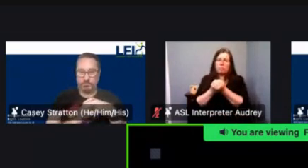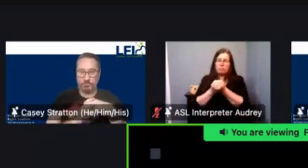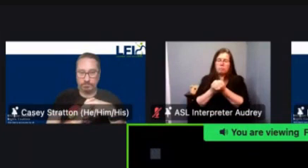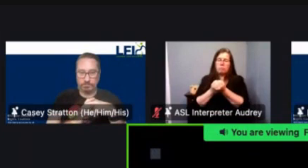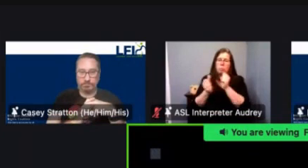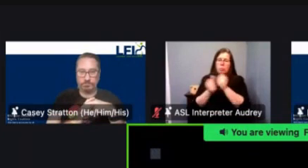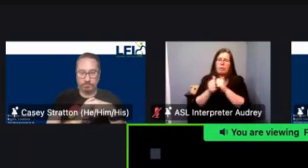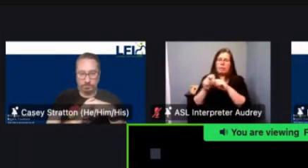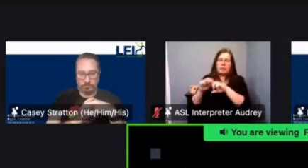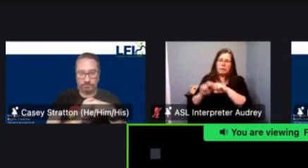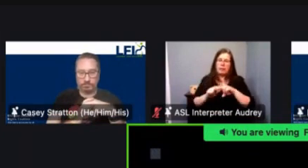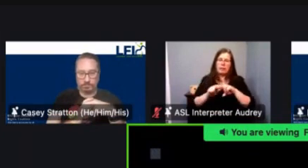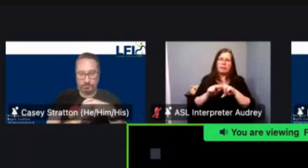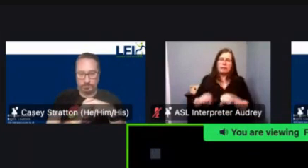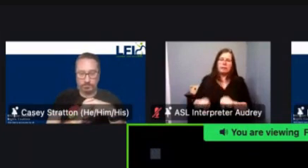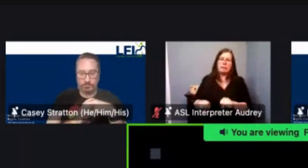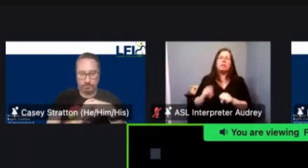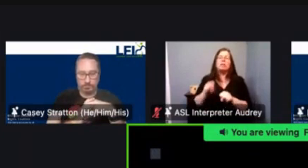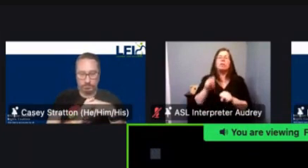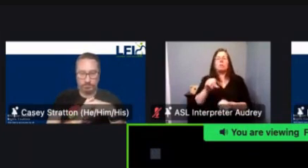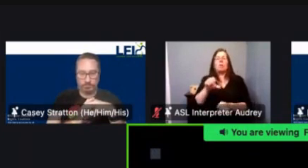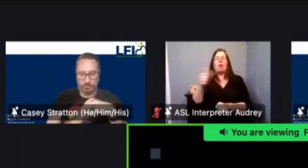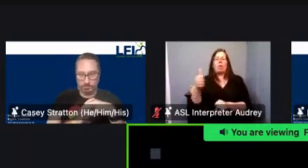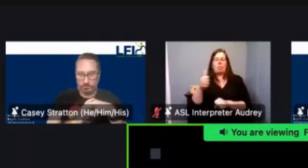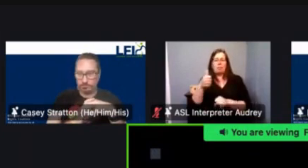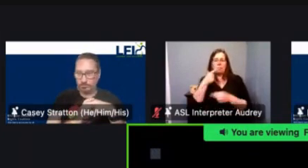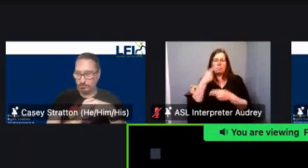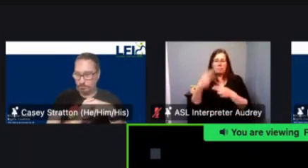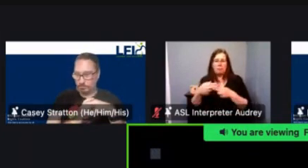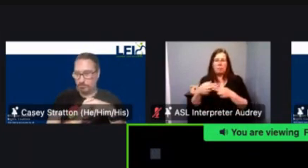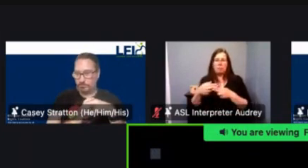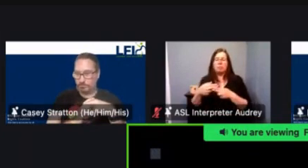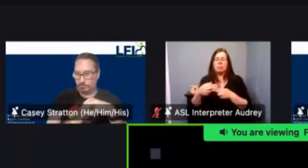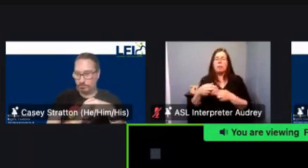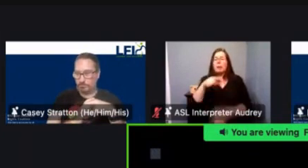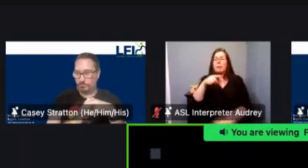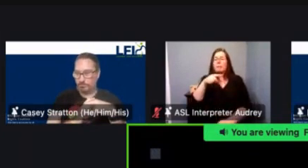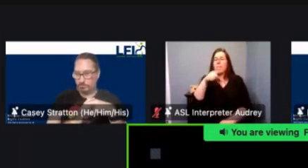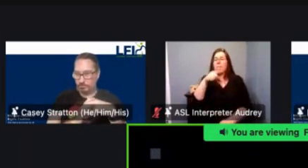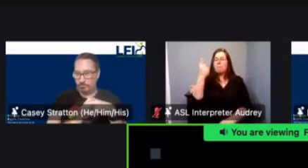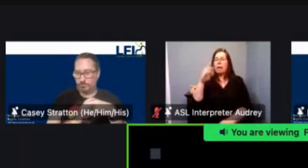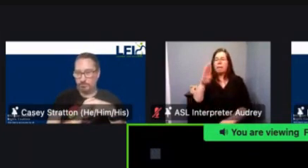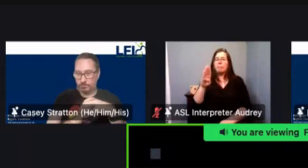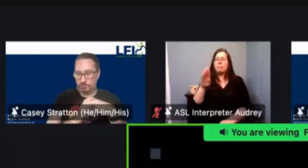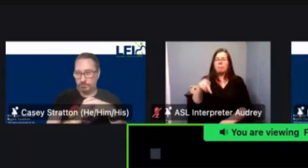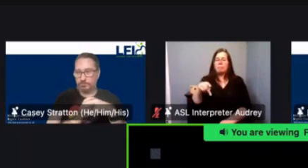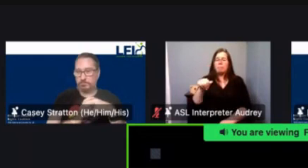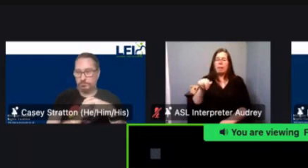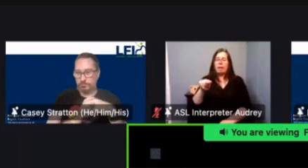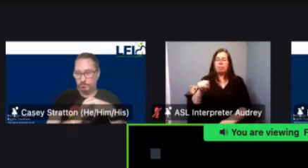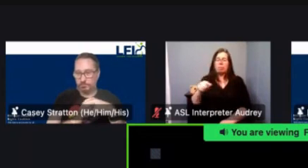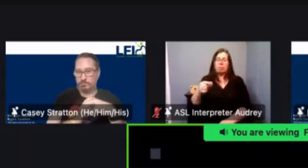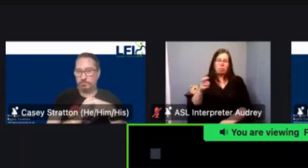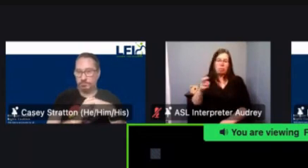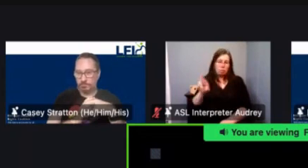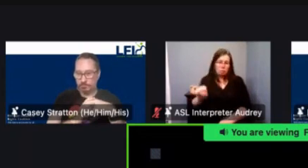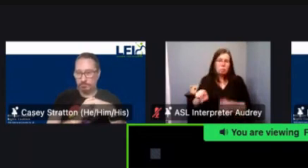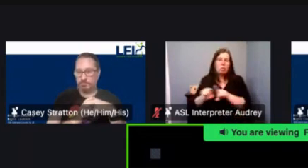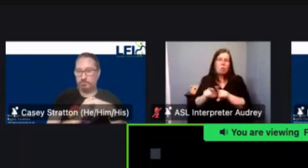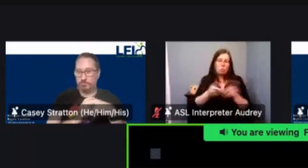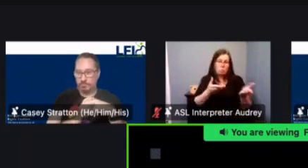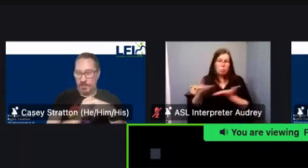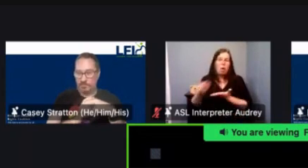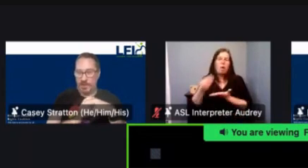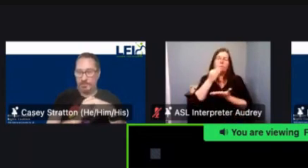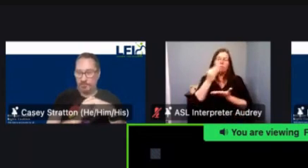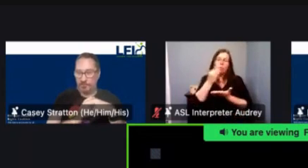sit-in. So another intersectionality that Kelsey pointed out is that the Black Panther supported the sit-in and delivered meals and supplies.